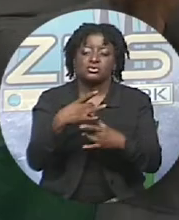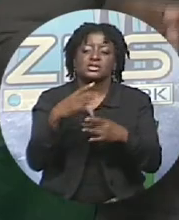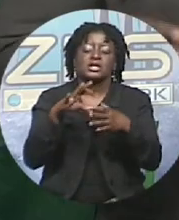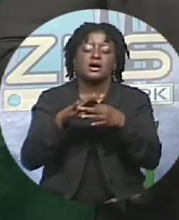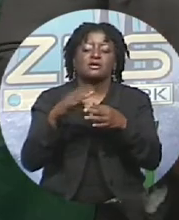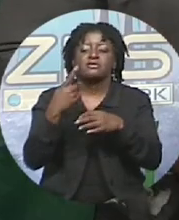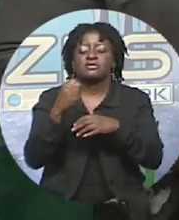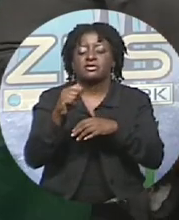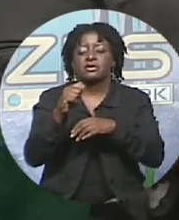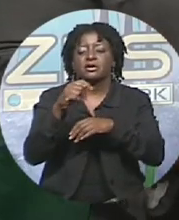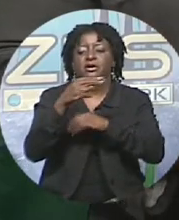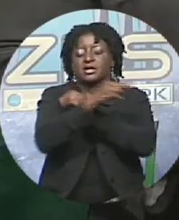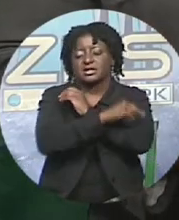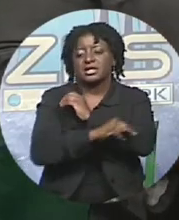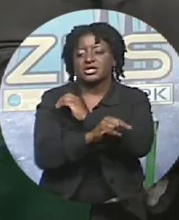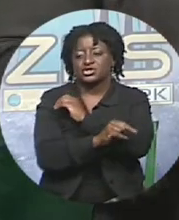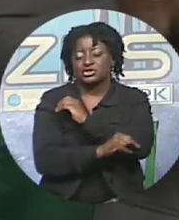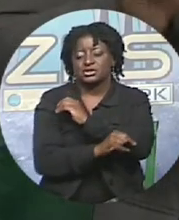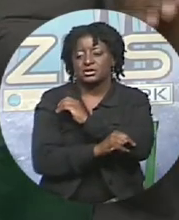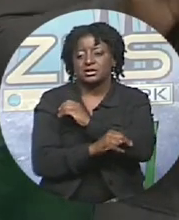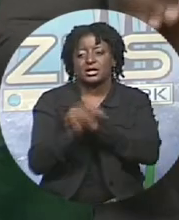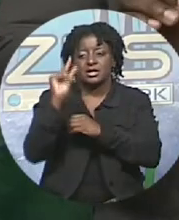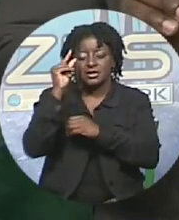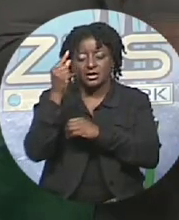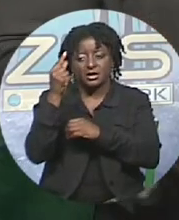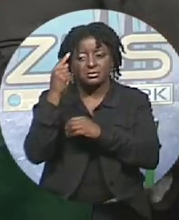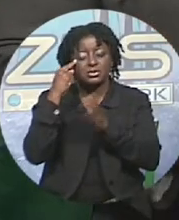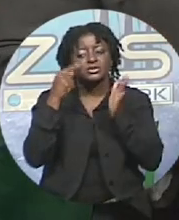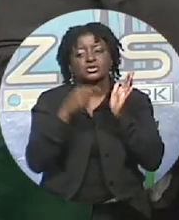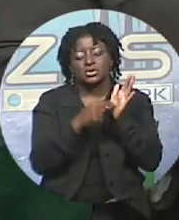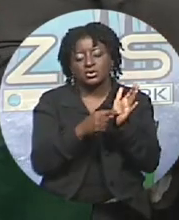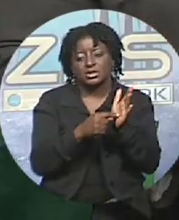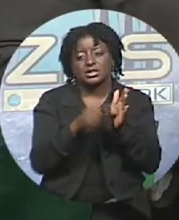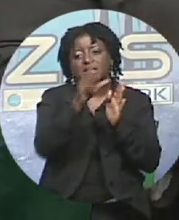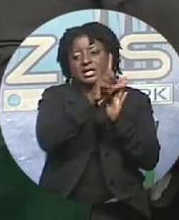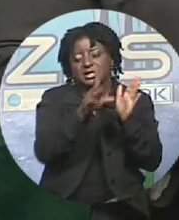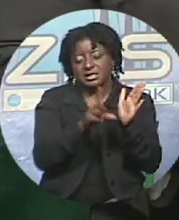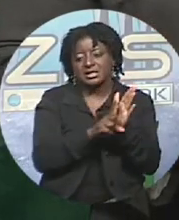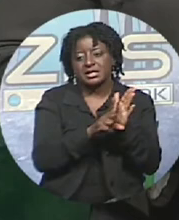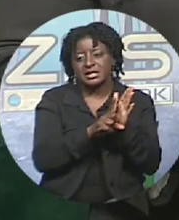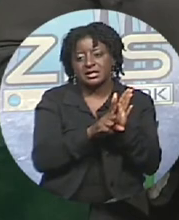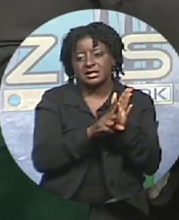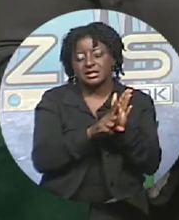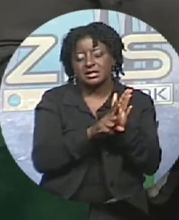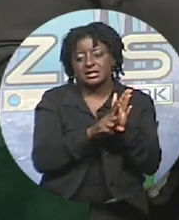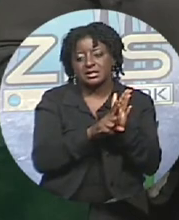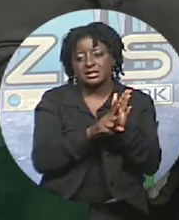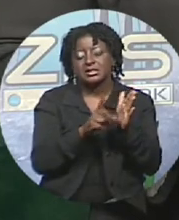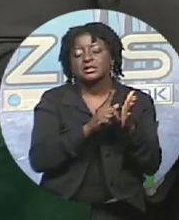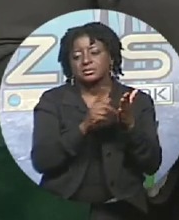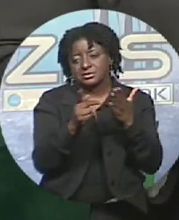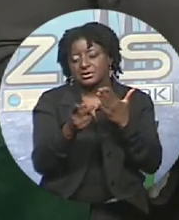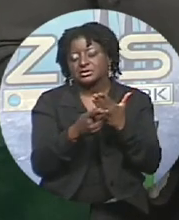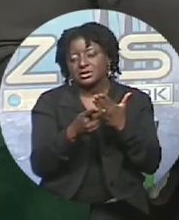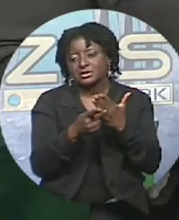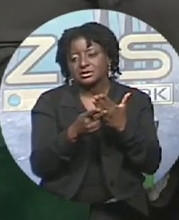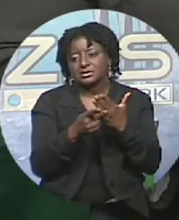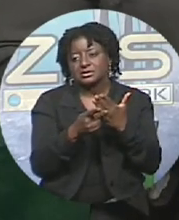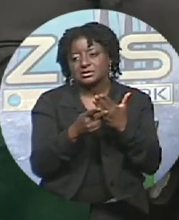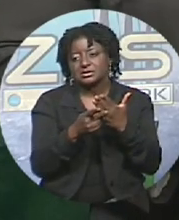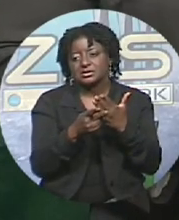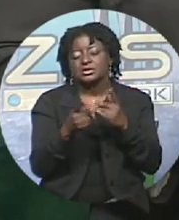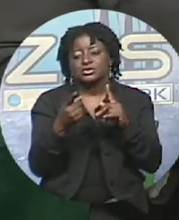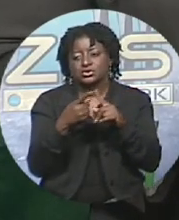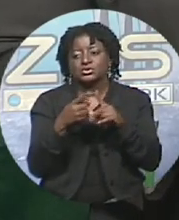Now, the government has taken note of certain legal initiatives that have been taken by Bahama in the courts of the United States to secure